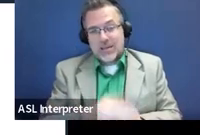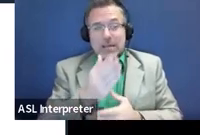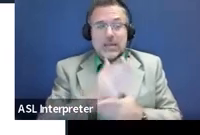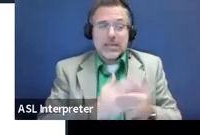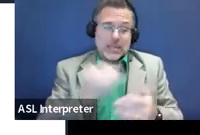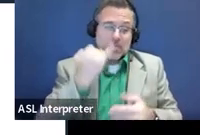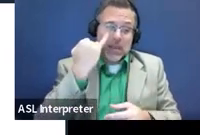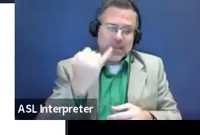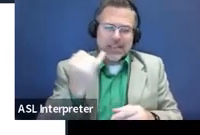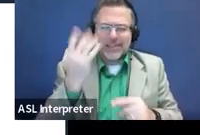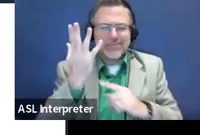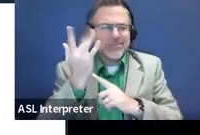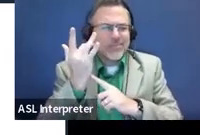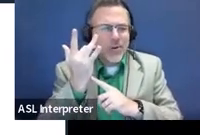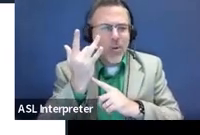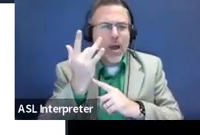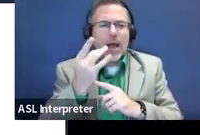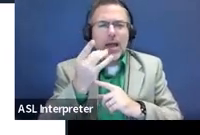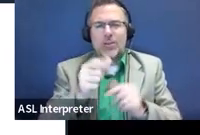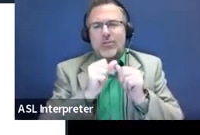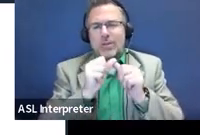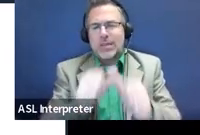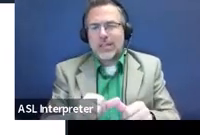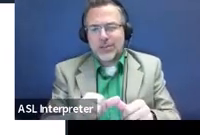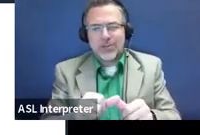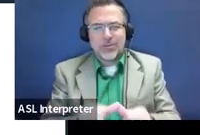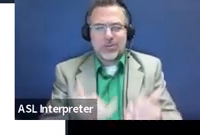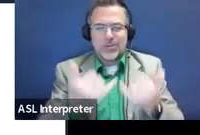you're continuing with the present program or